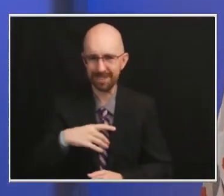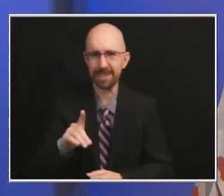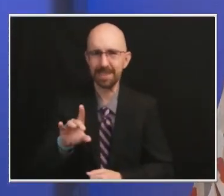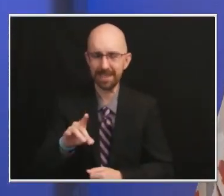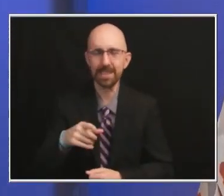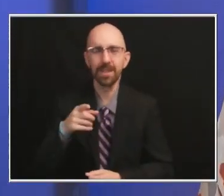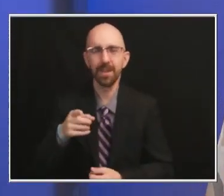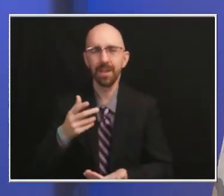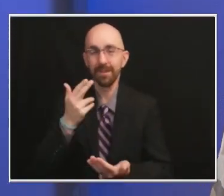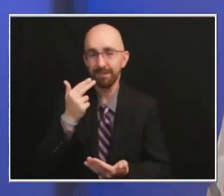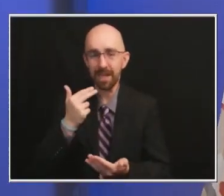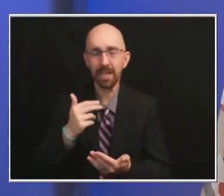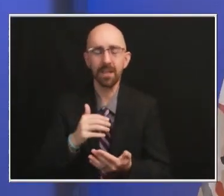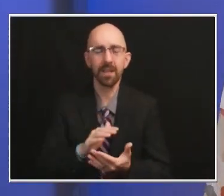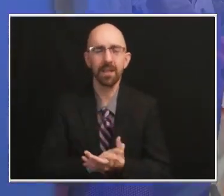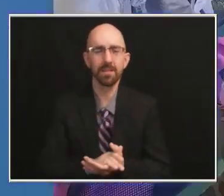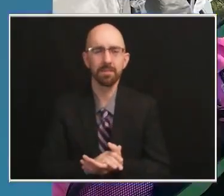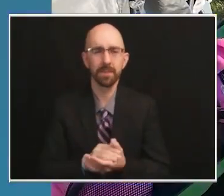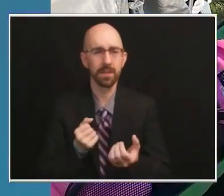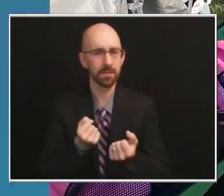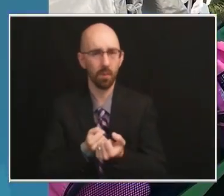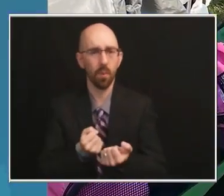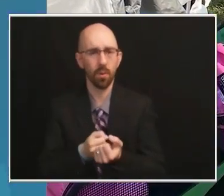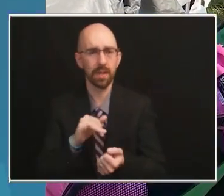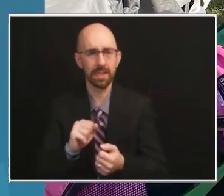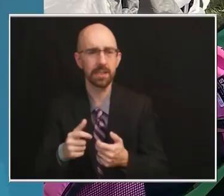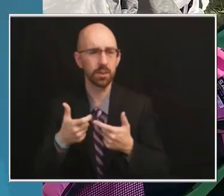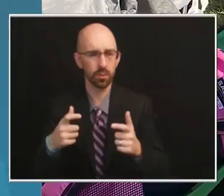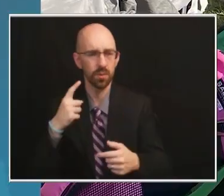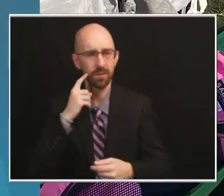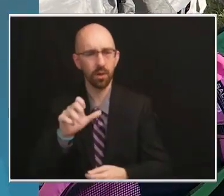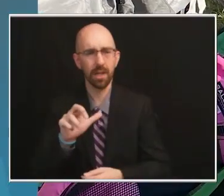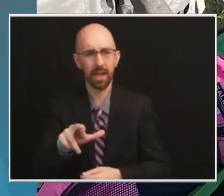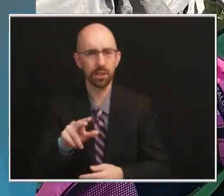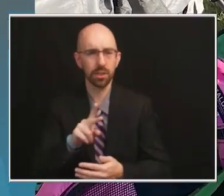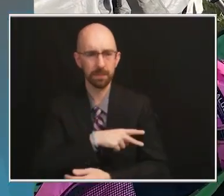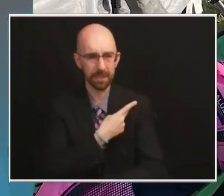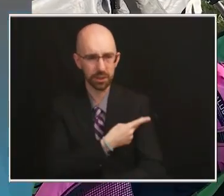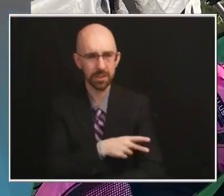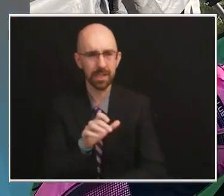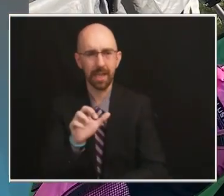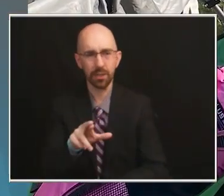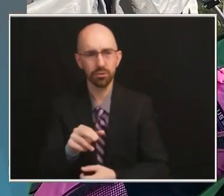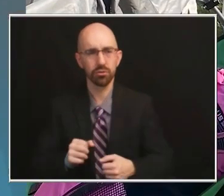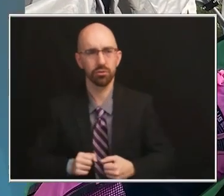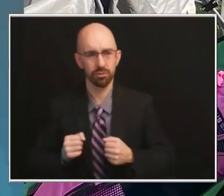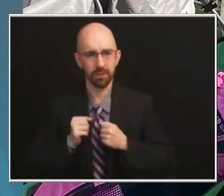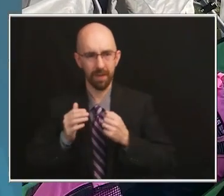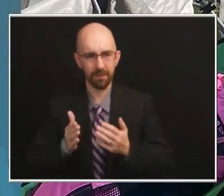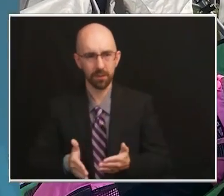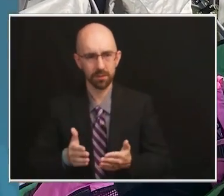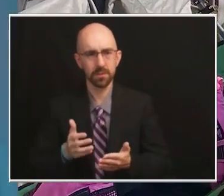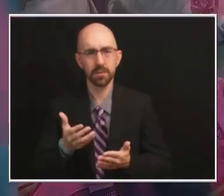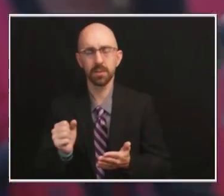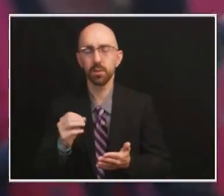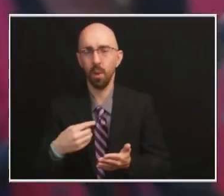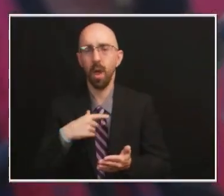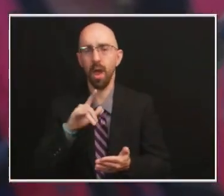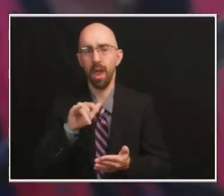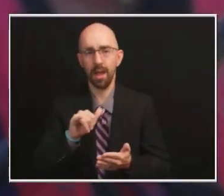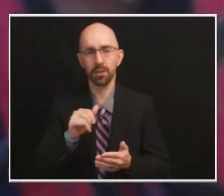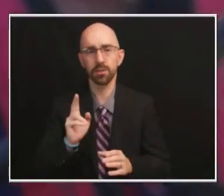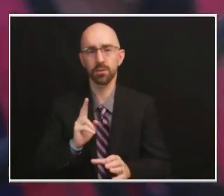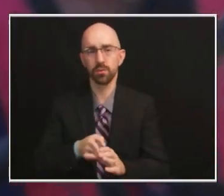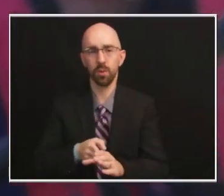funny. Support is huge for cancer patients and cancer survivors. And so I actually joined a Dragon